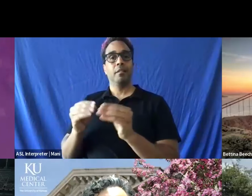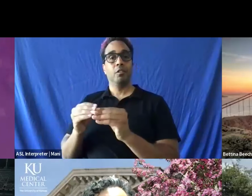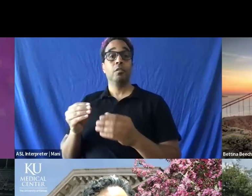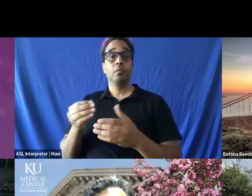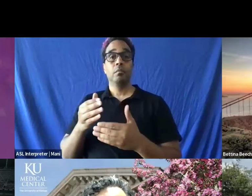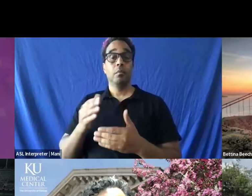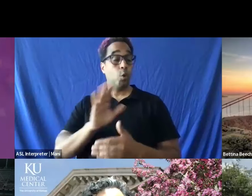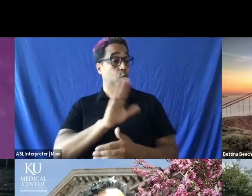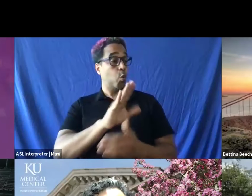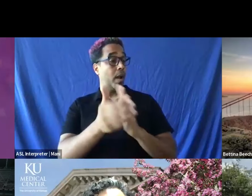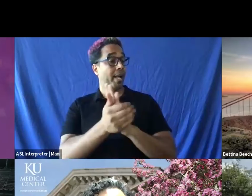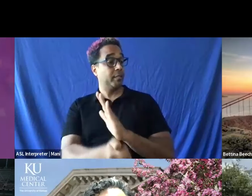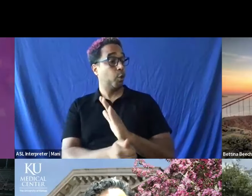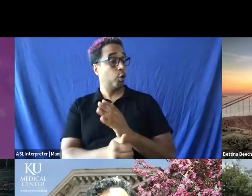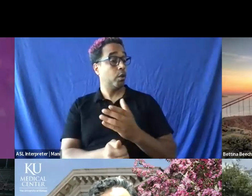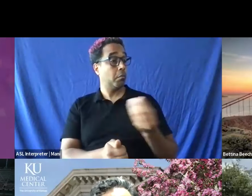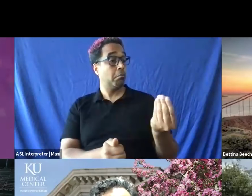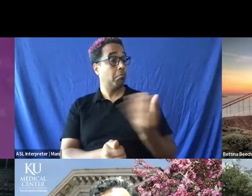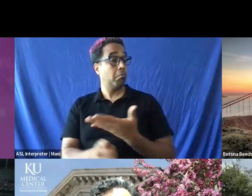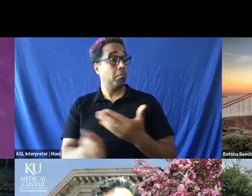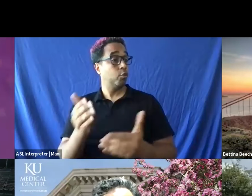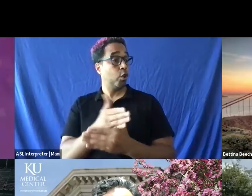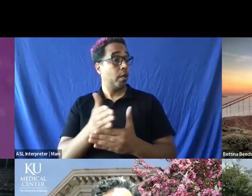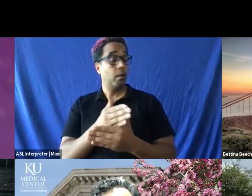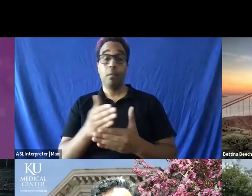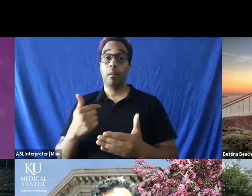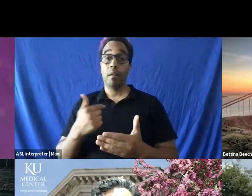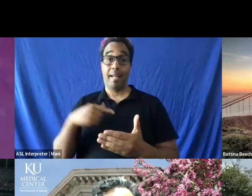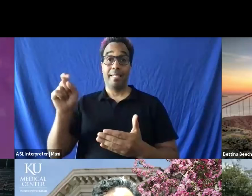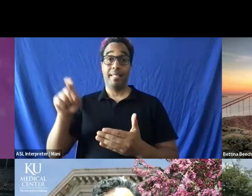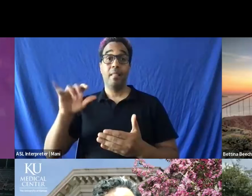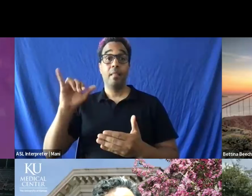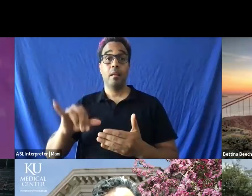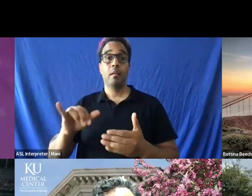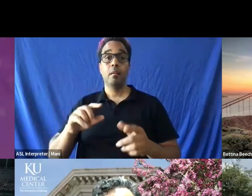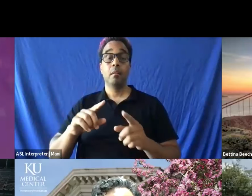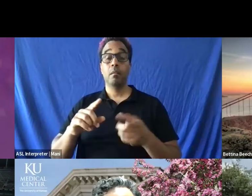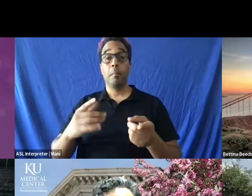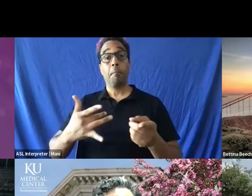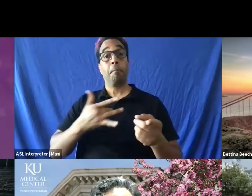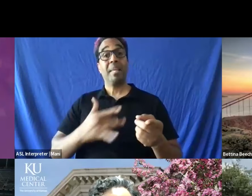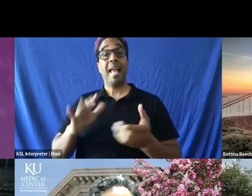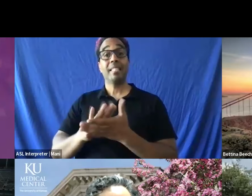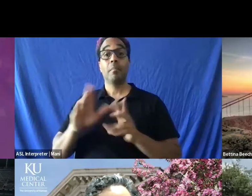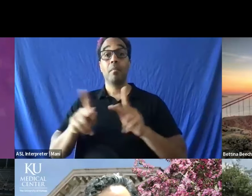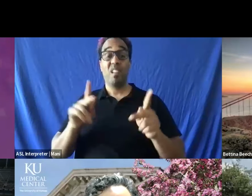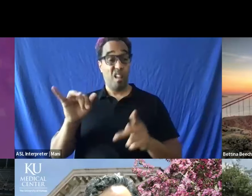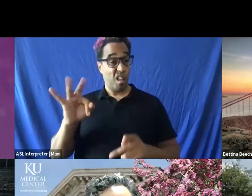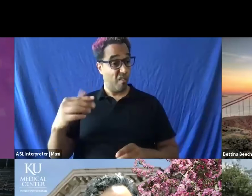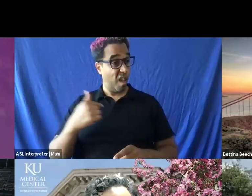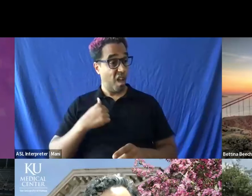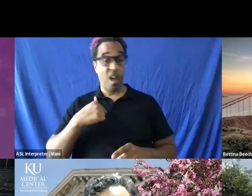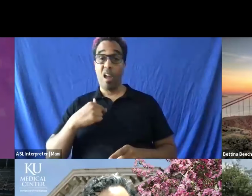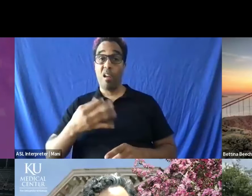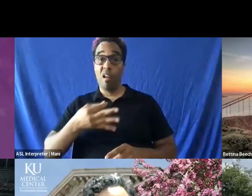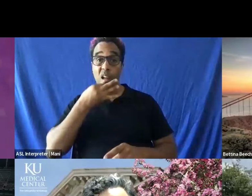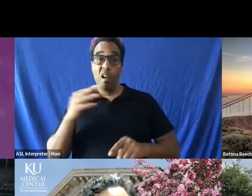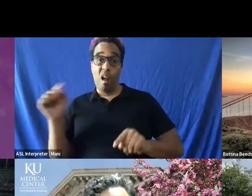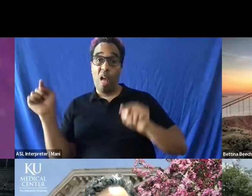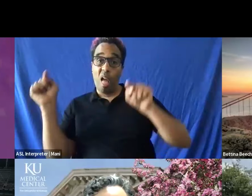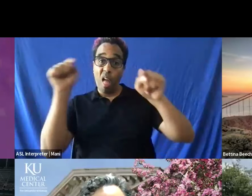have. Normally, as an academic, we would say, don't I get a stipend for this? If I travel to another place and I share